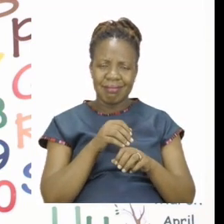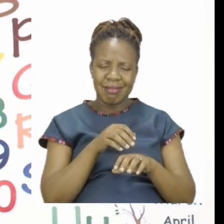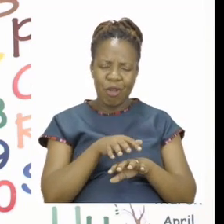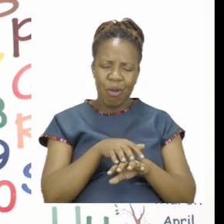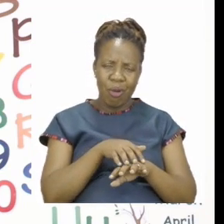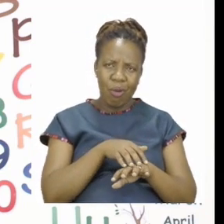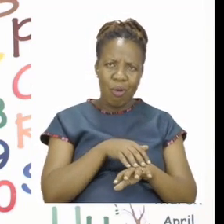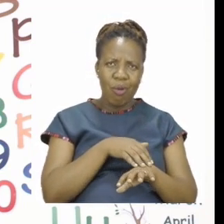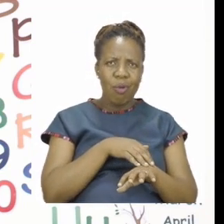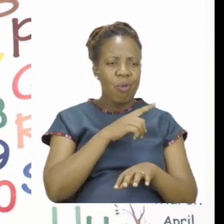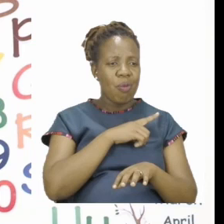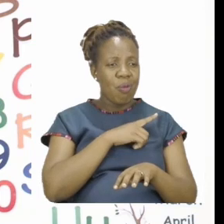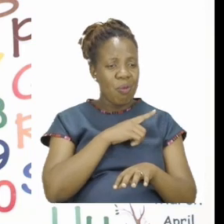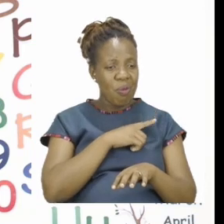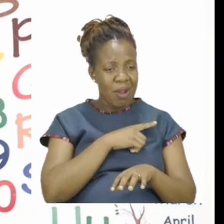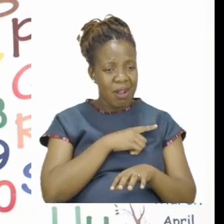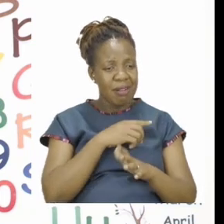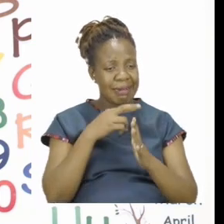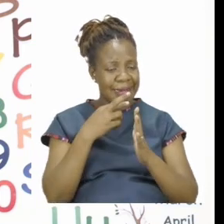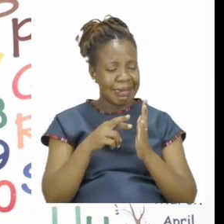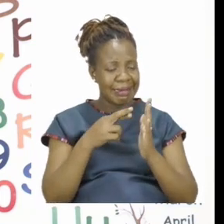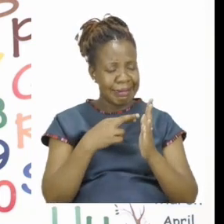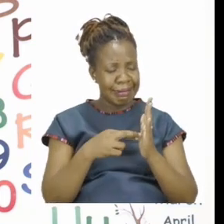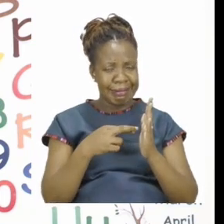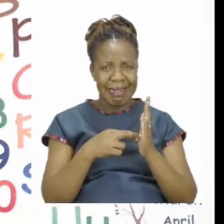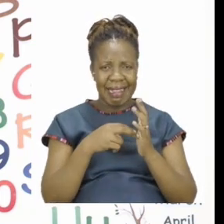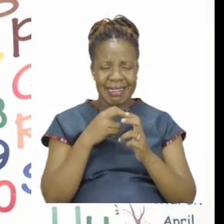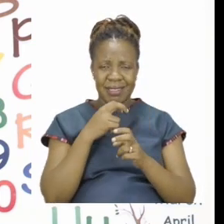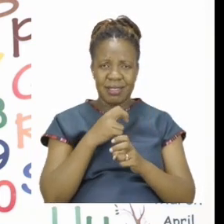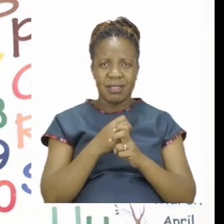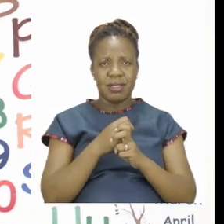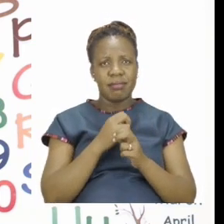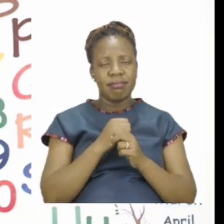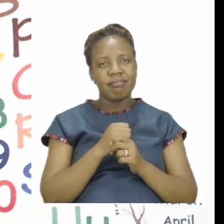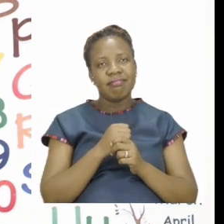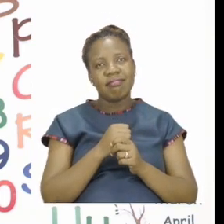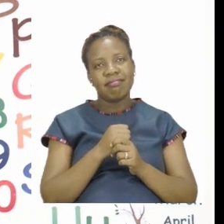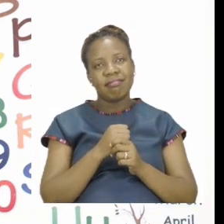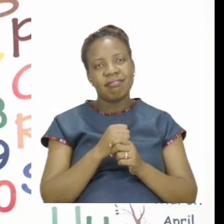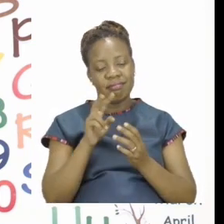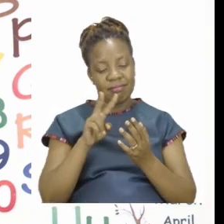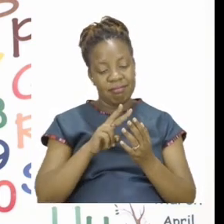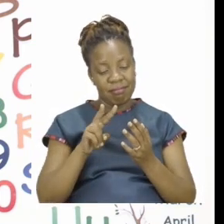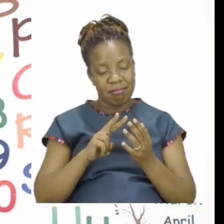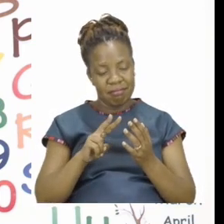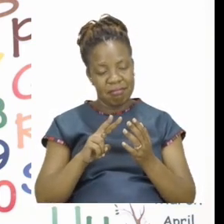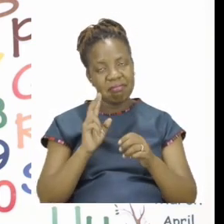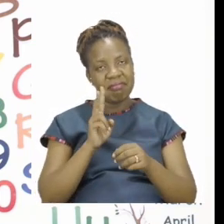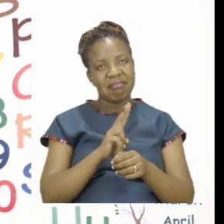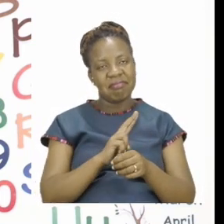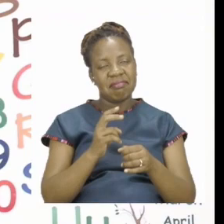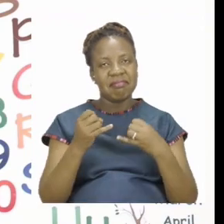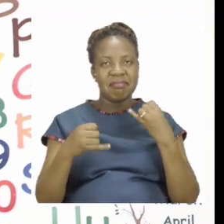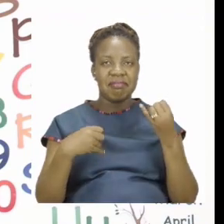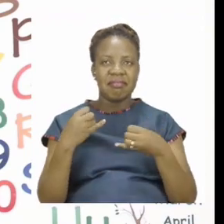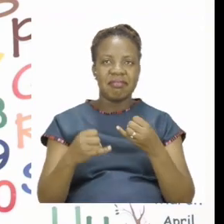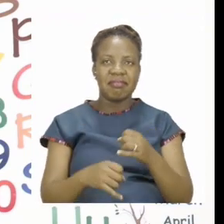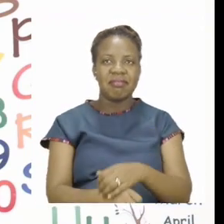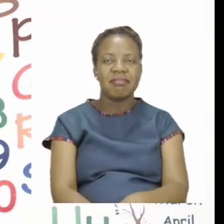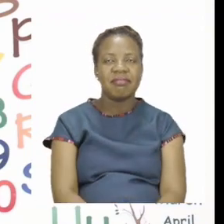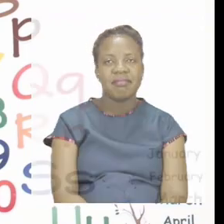you. Have fun, read out loud, and I'll see you when you're done after the advert break.